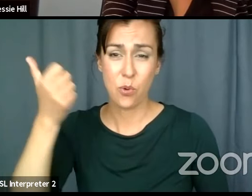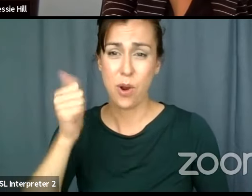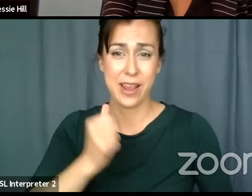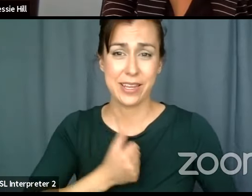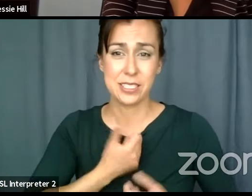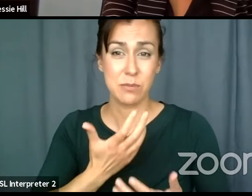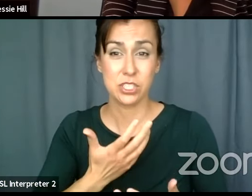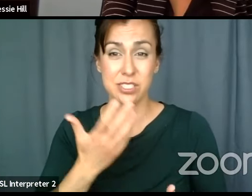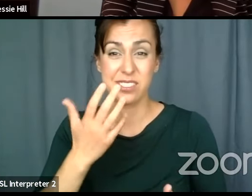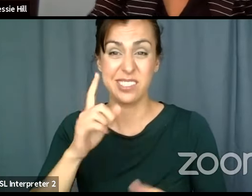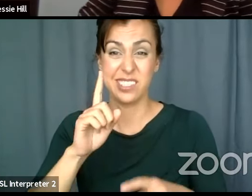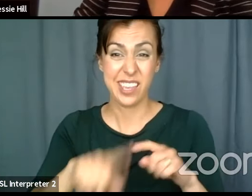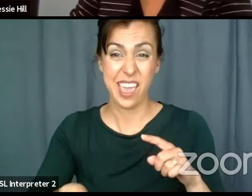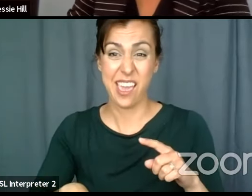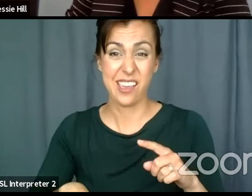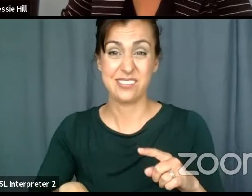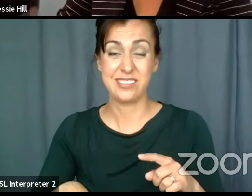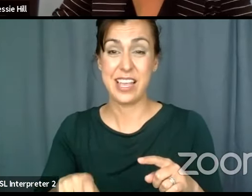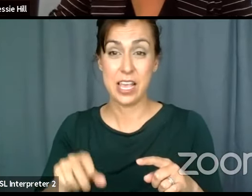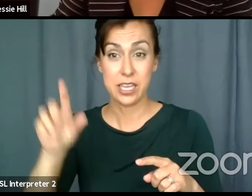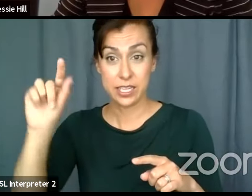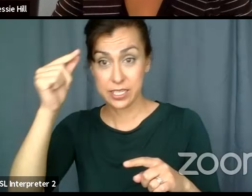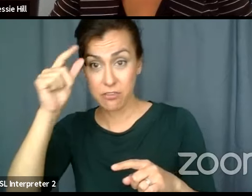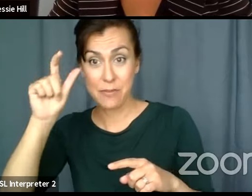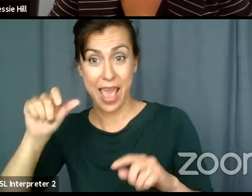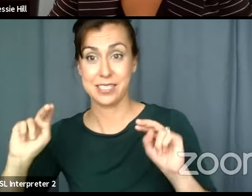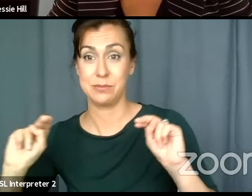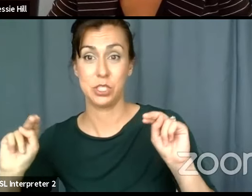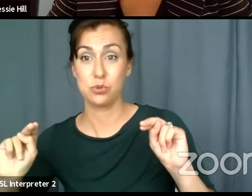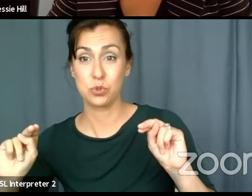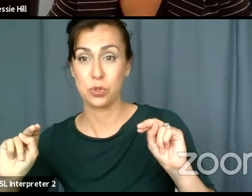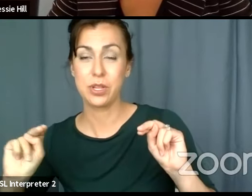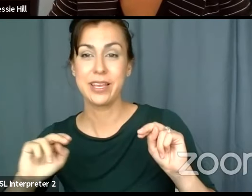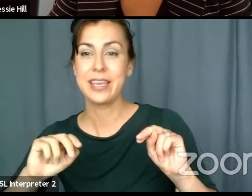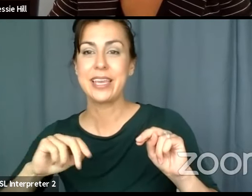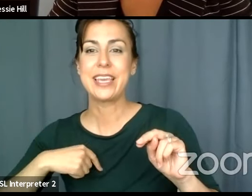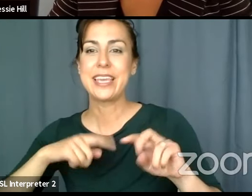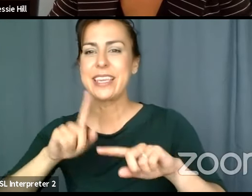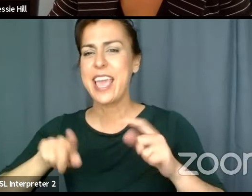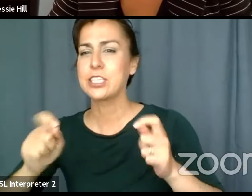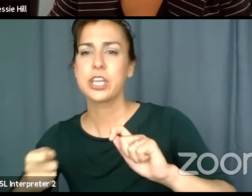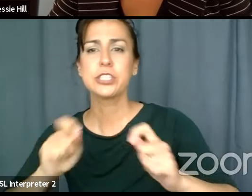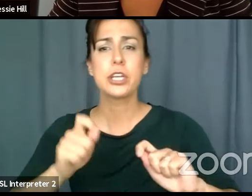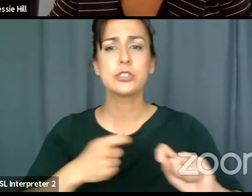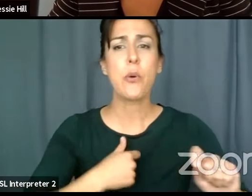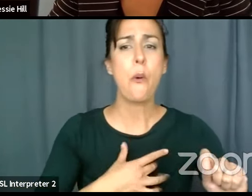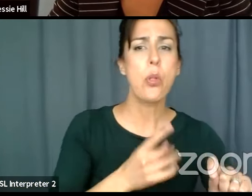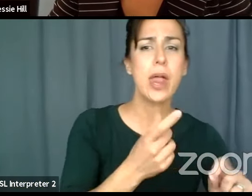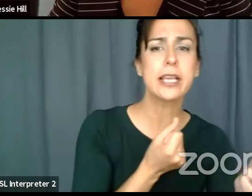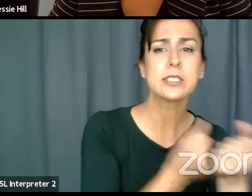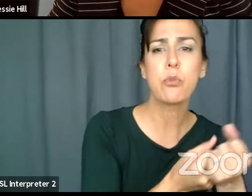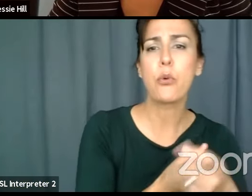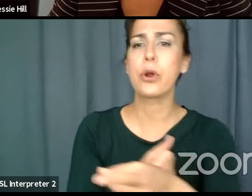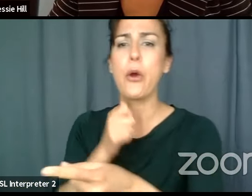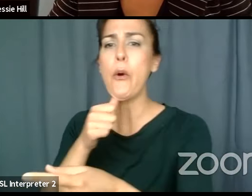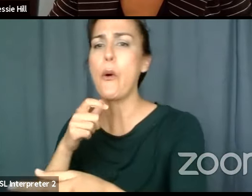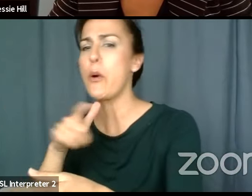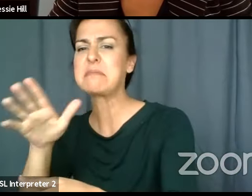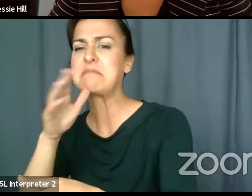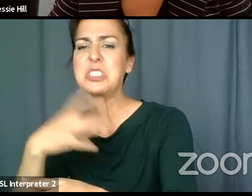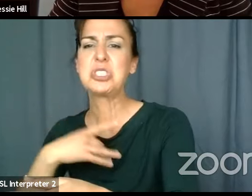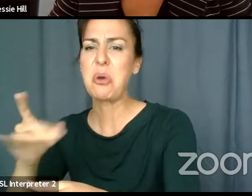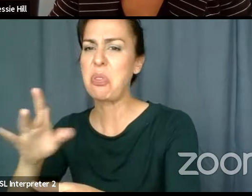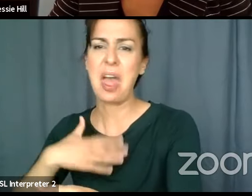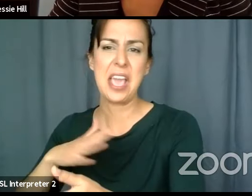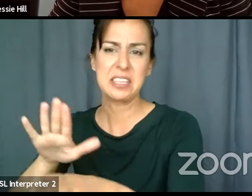the content of it. And that is something that that courts